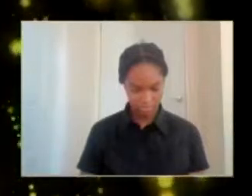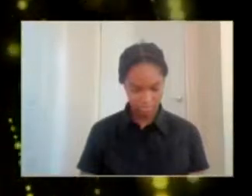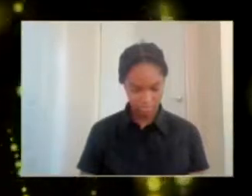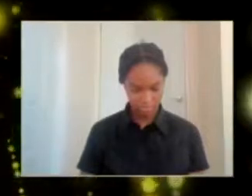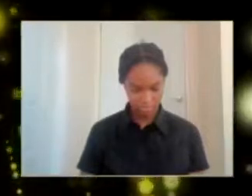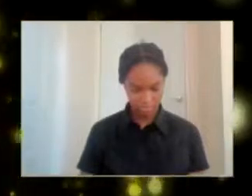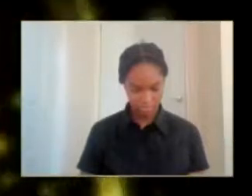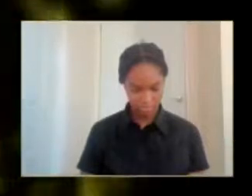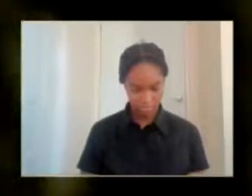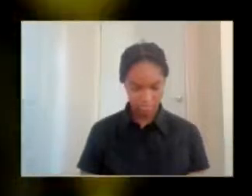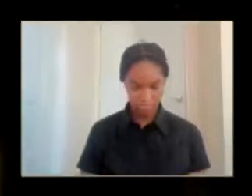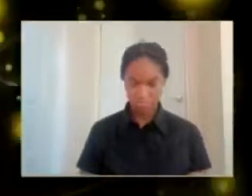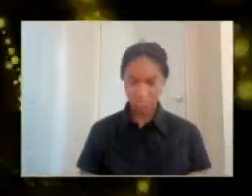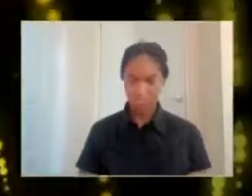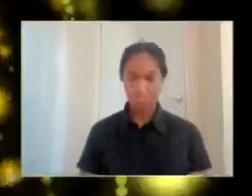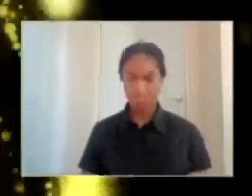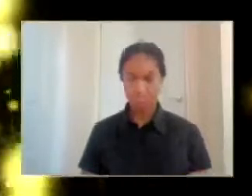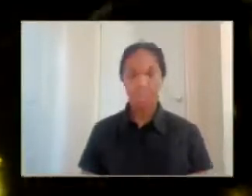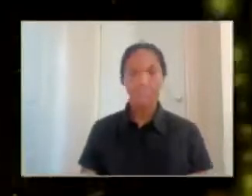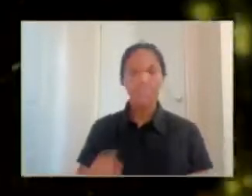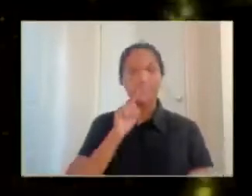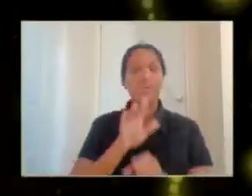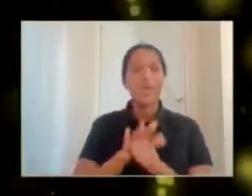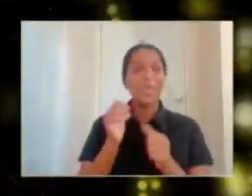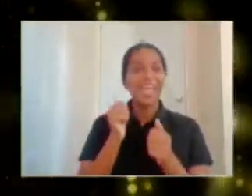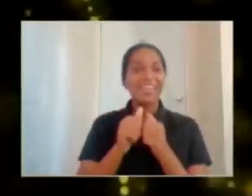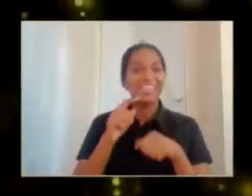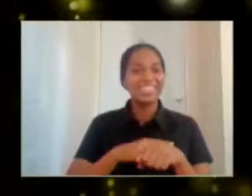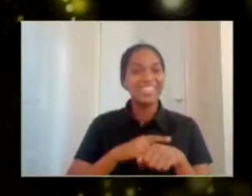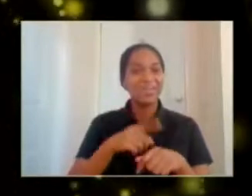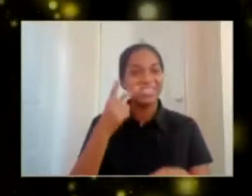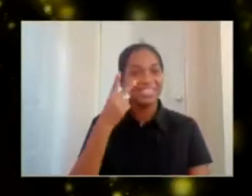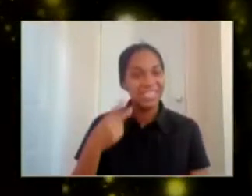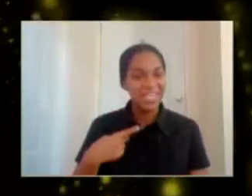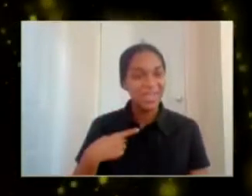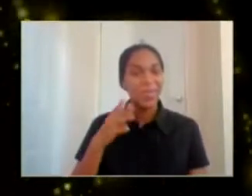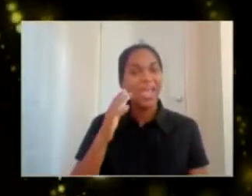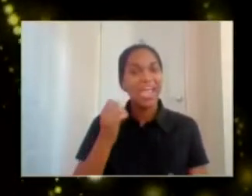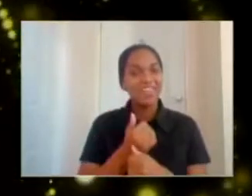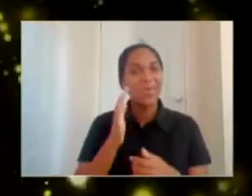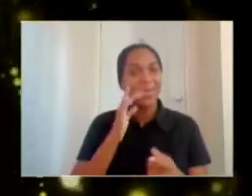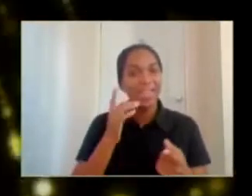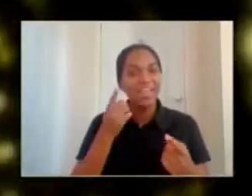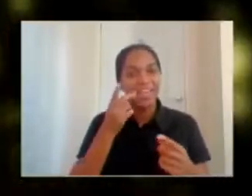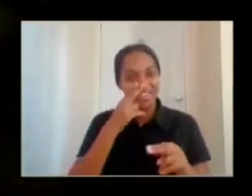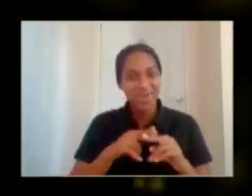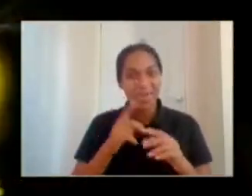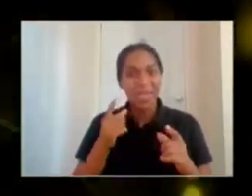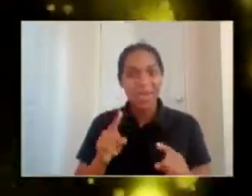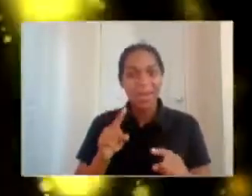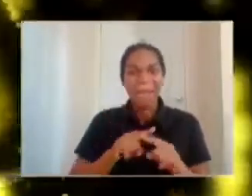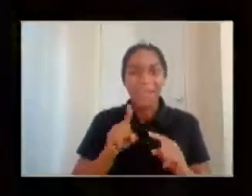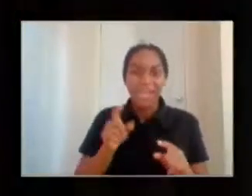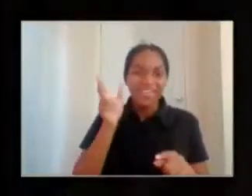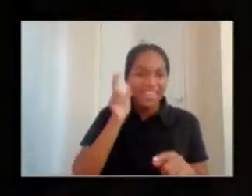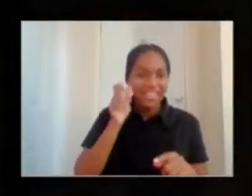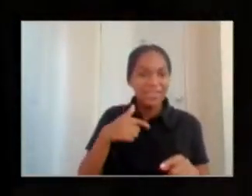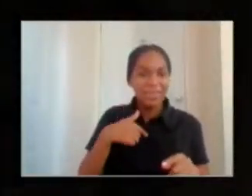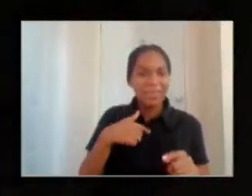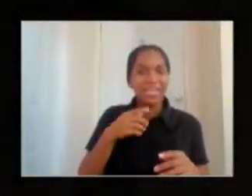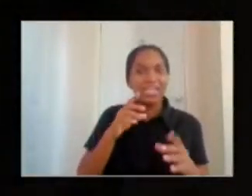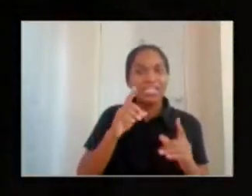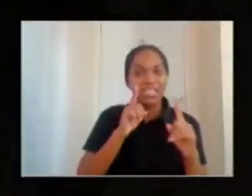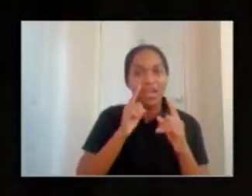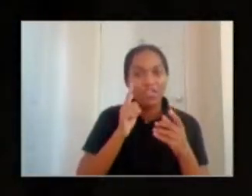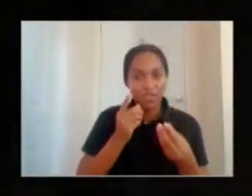I promise every time you see me, something fun will happen, but first you have to listen to me chat for a minute.